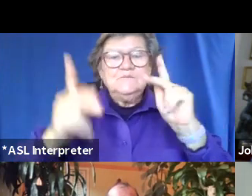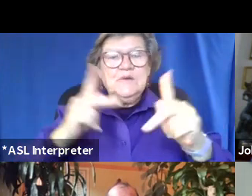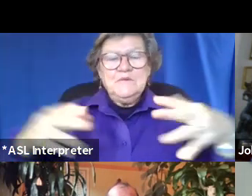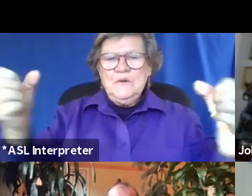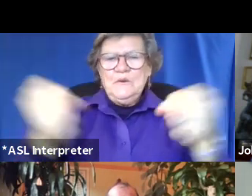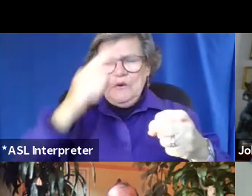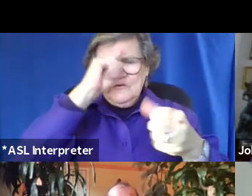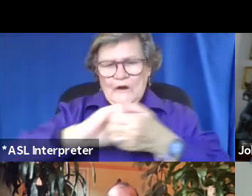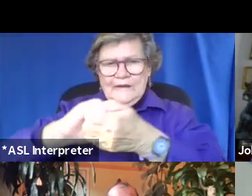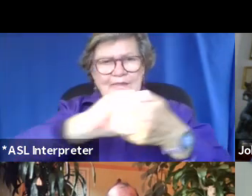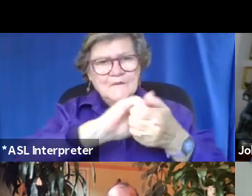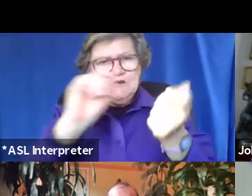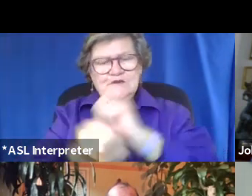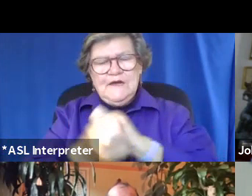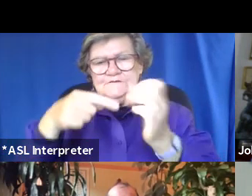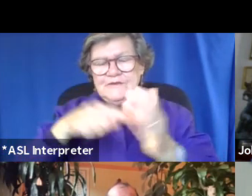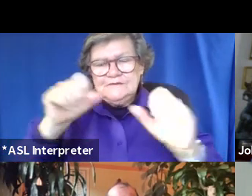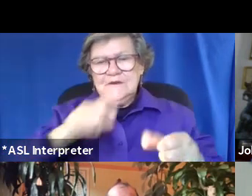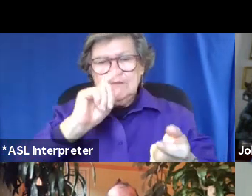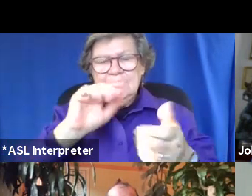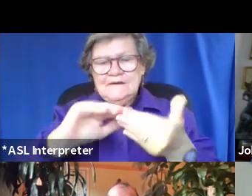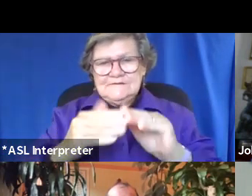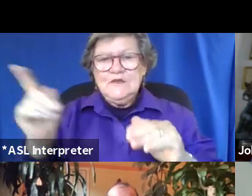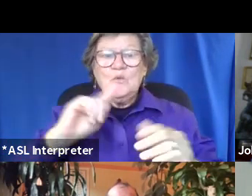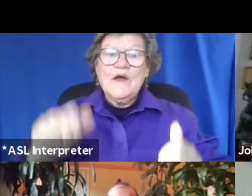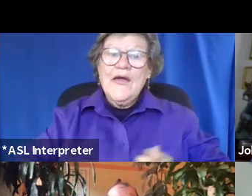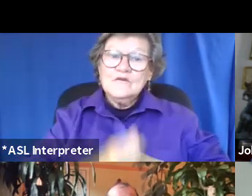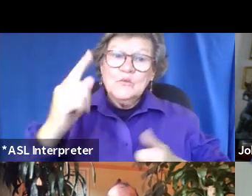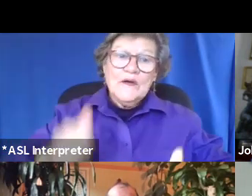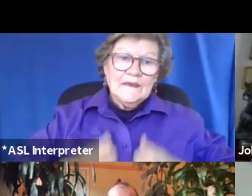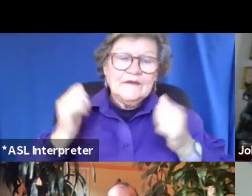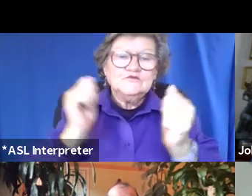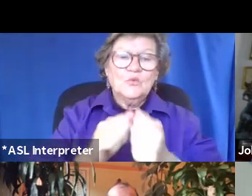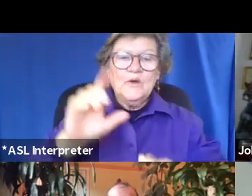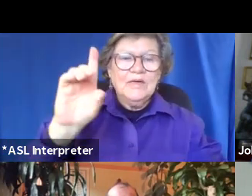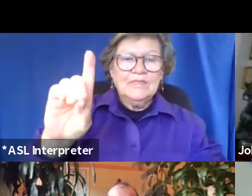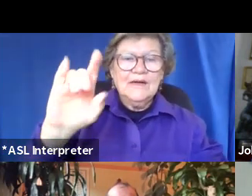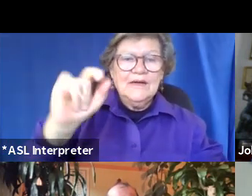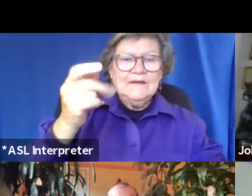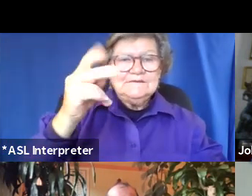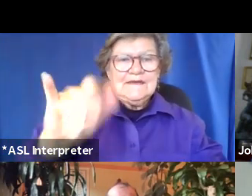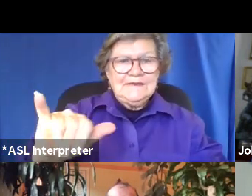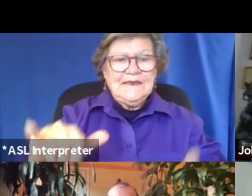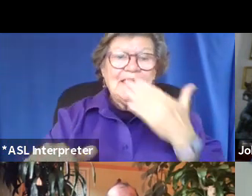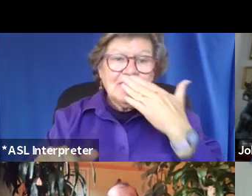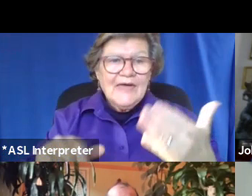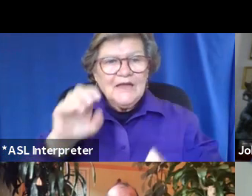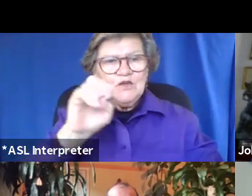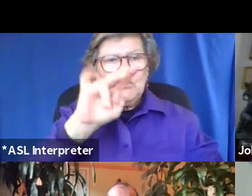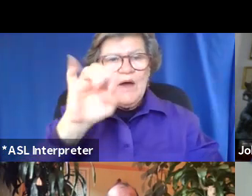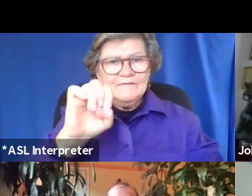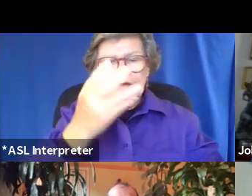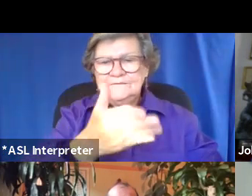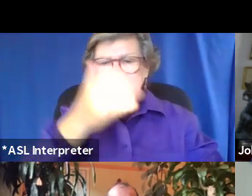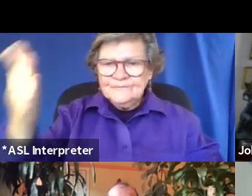collaborative change so that this can be a city where everyone lives in dignity. Thank you. Thank you. Thank you, Evie. And next we have